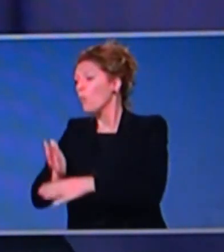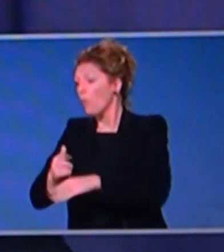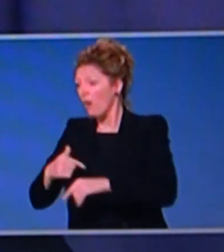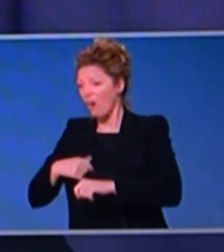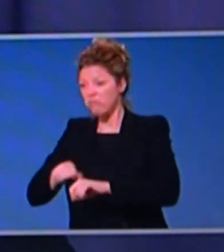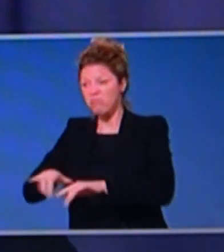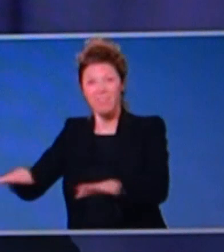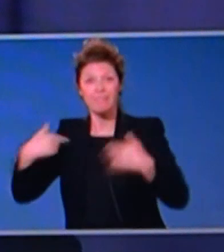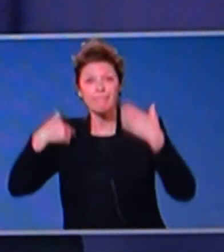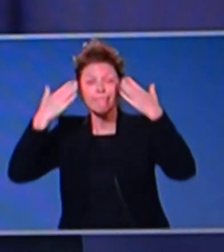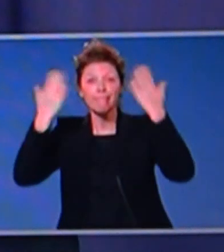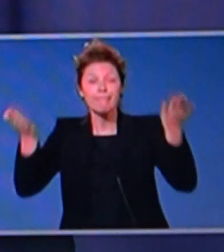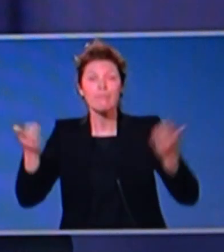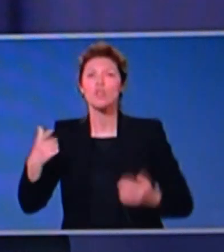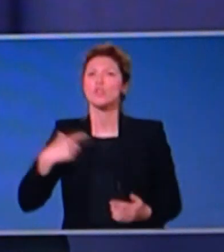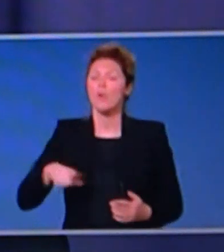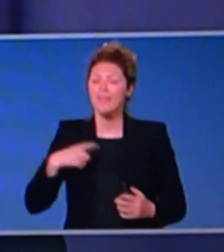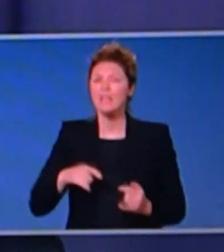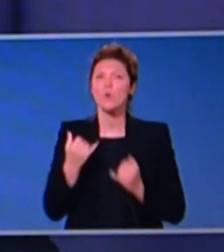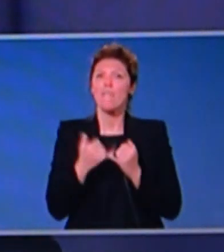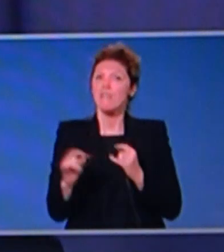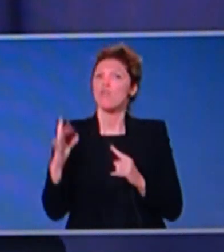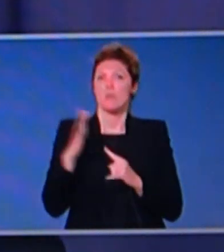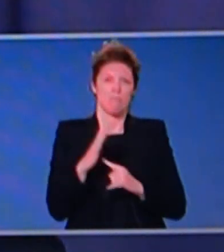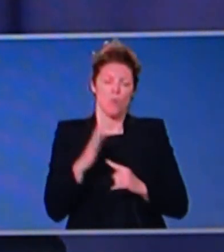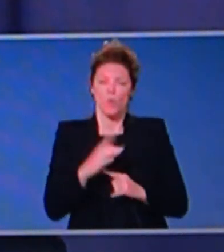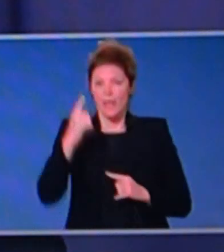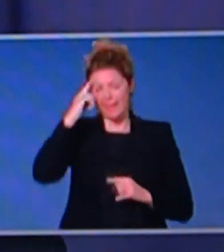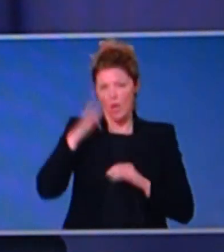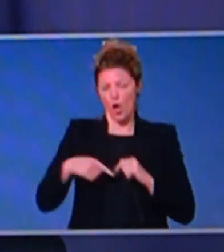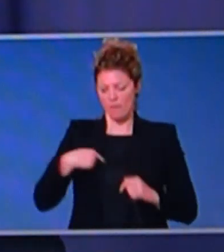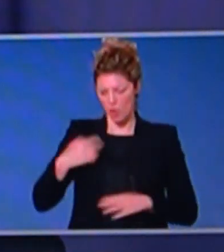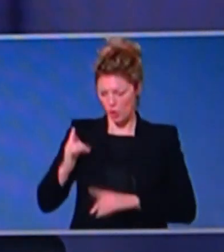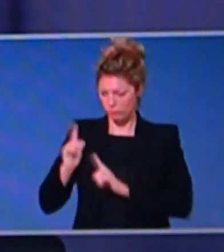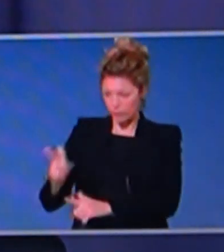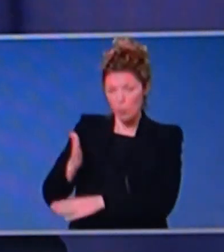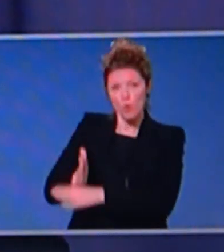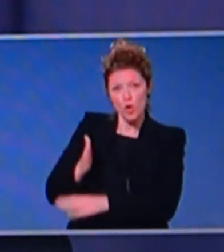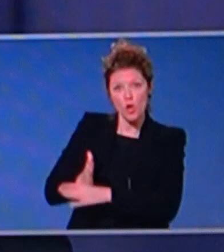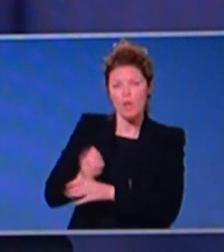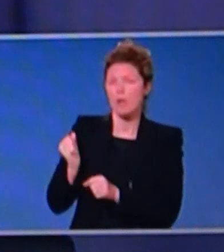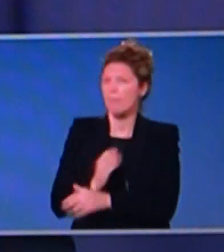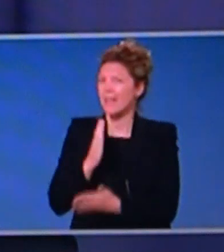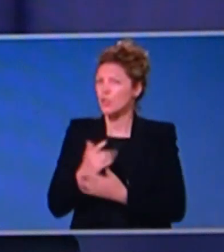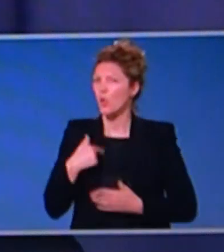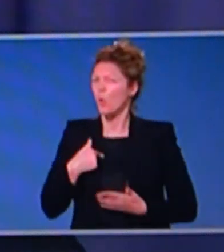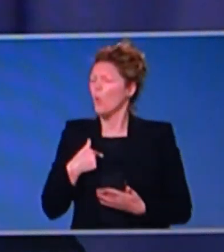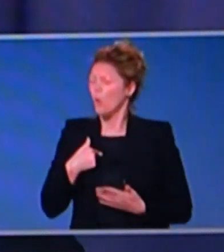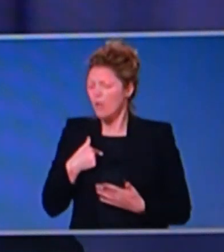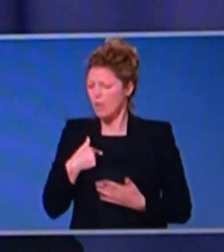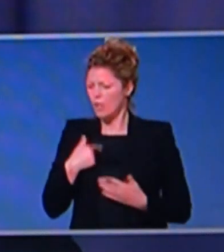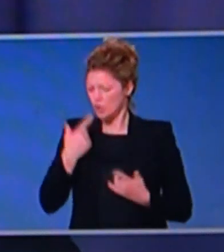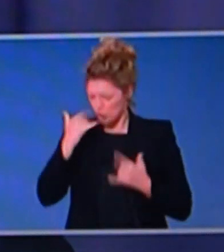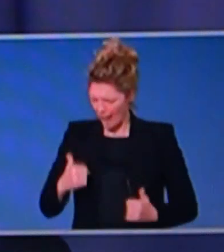these vulnerable work areas, both for their protection but particularly for the protection of residents. So the aged